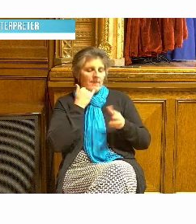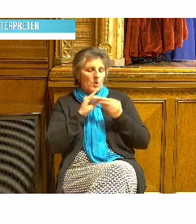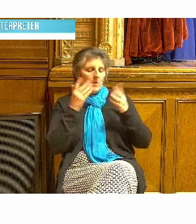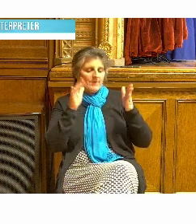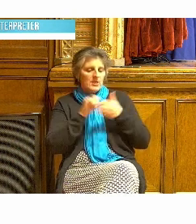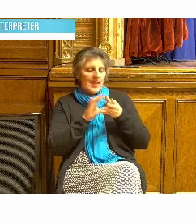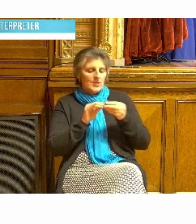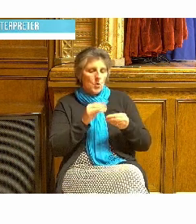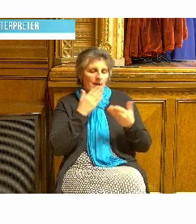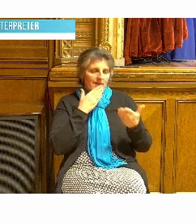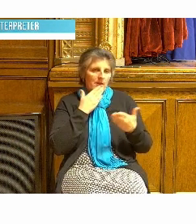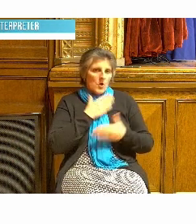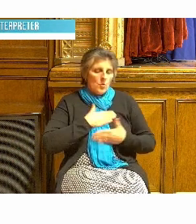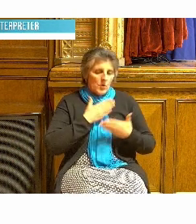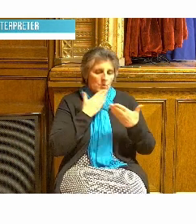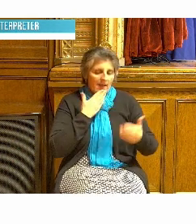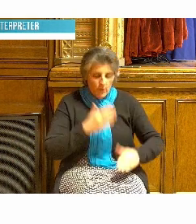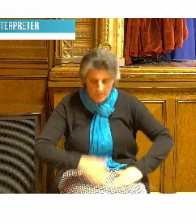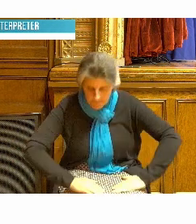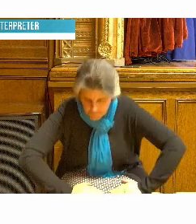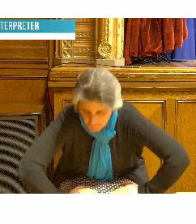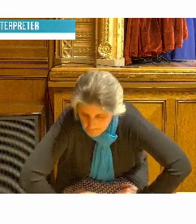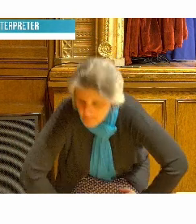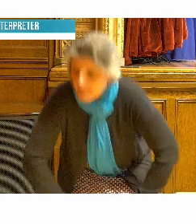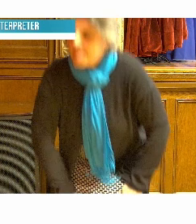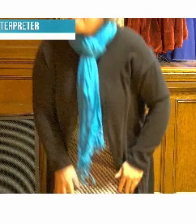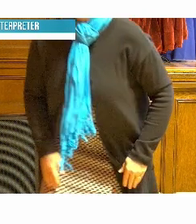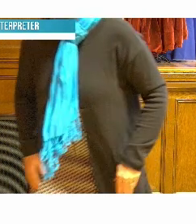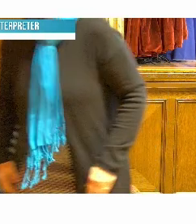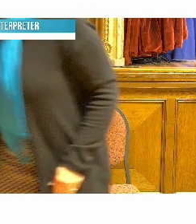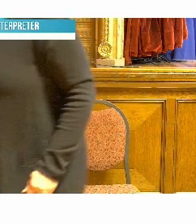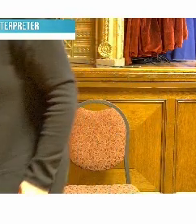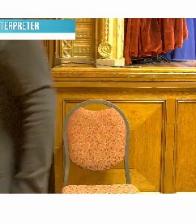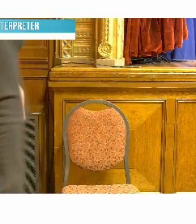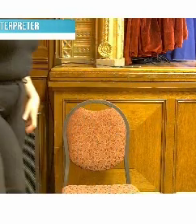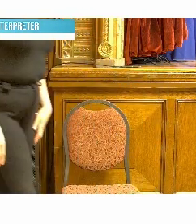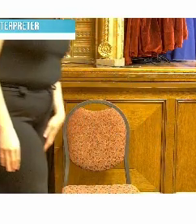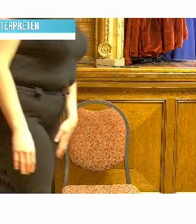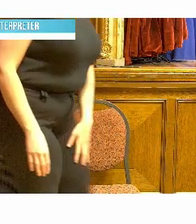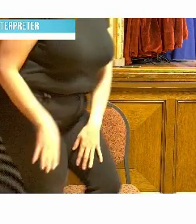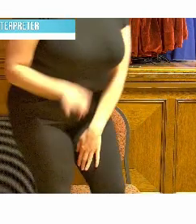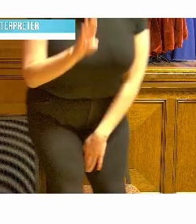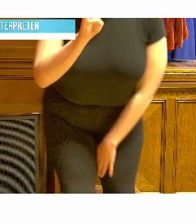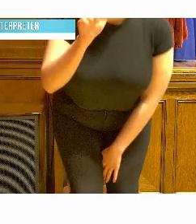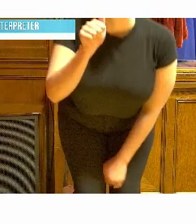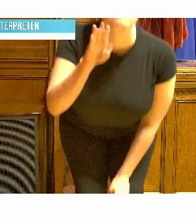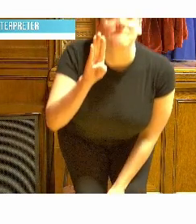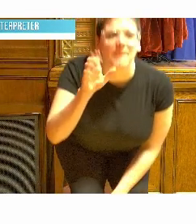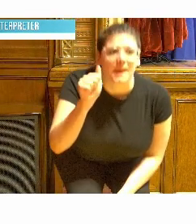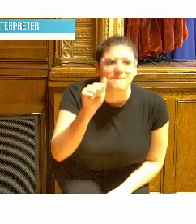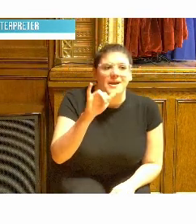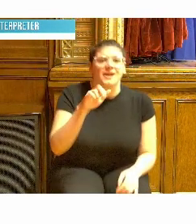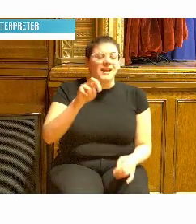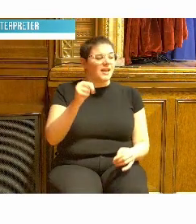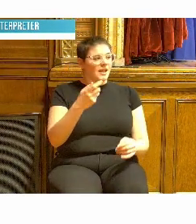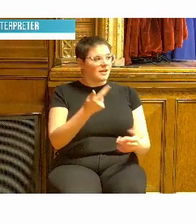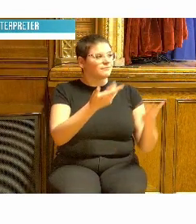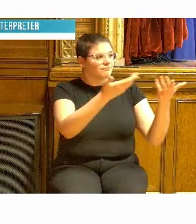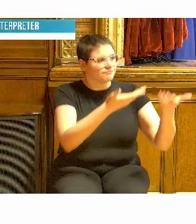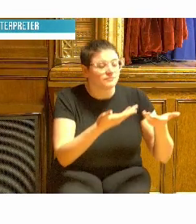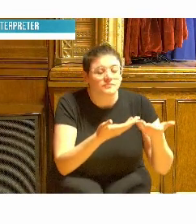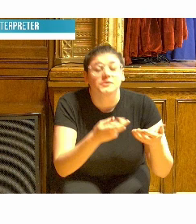please. We're grateful. Baba Ng, we would like to make time for you. We're down to our last four, and so let me